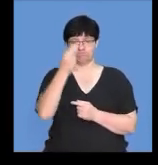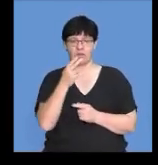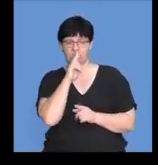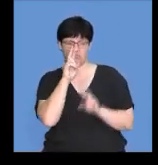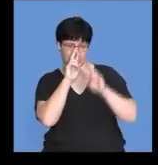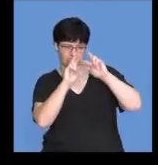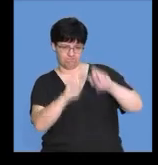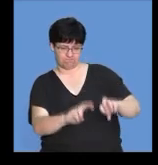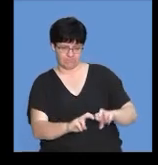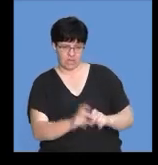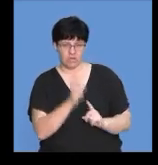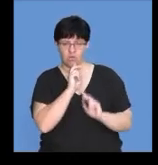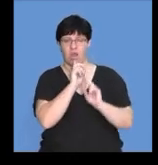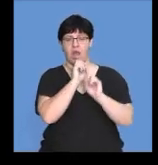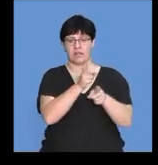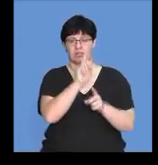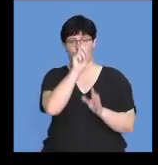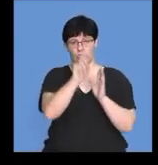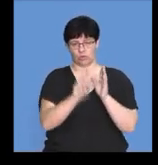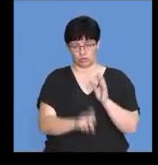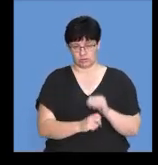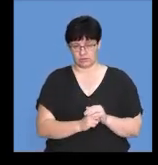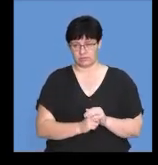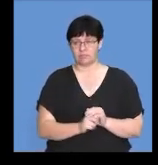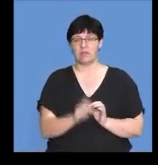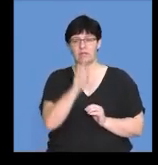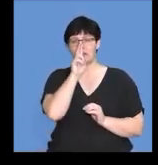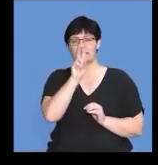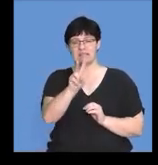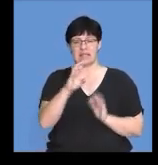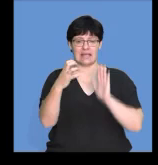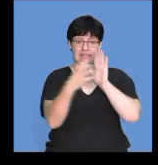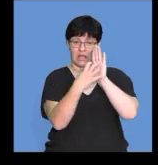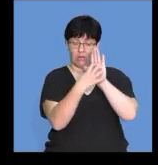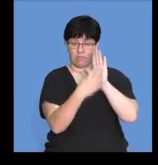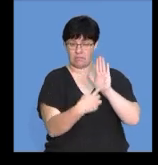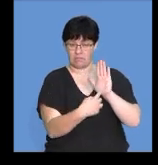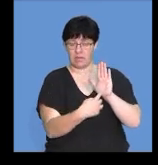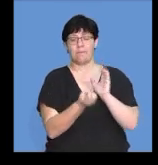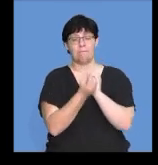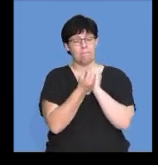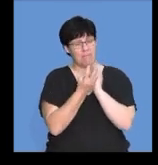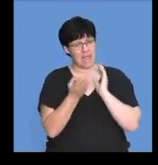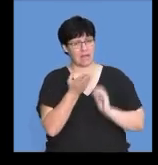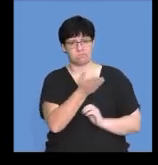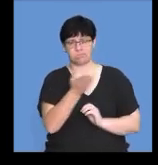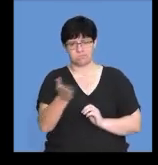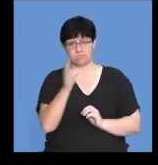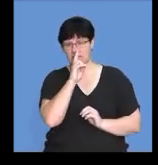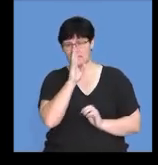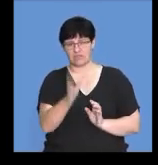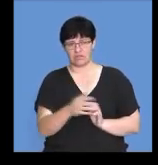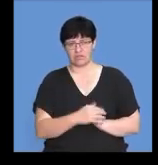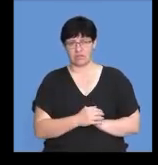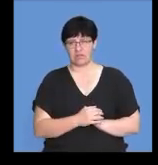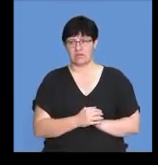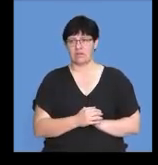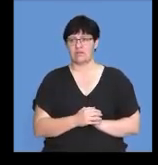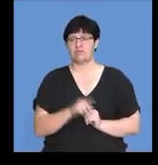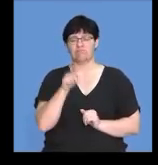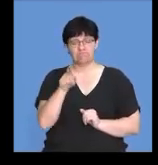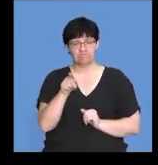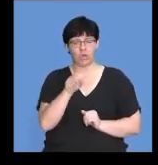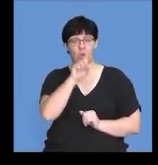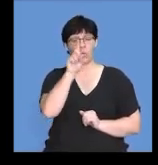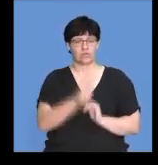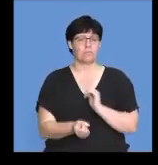the diagram and answer the questions that follow. And if you look at this diagram, you've seen many of these, and these questions often seem